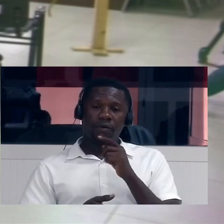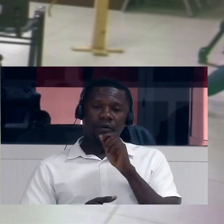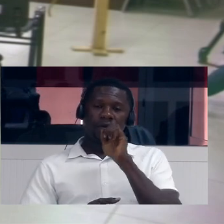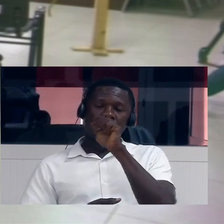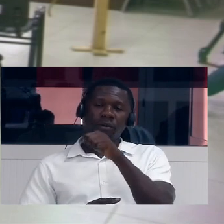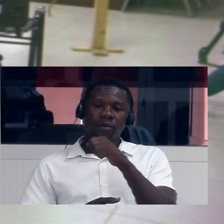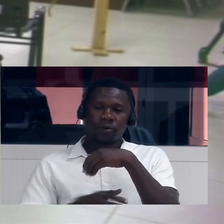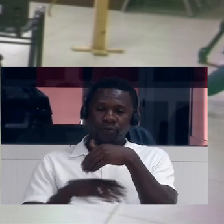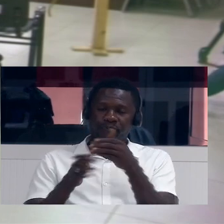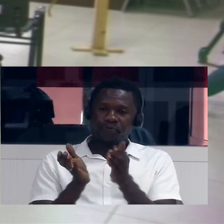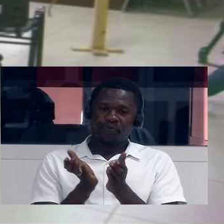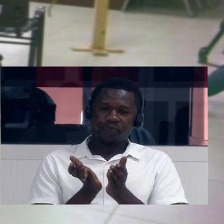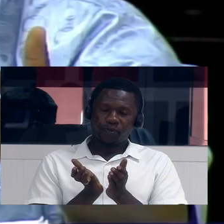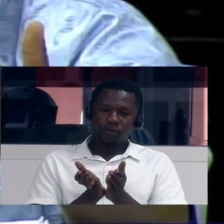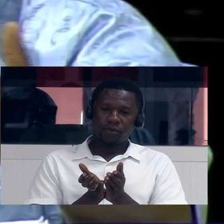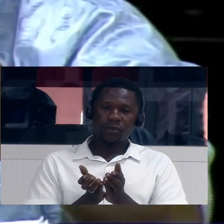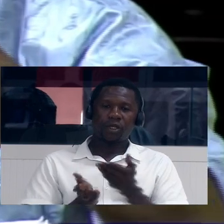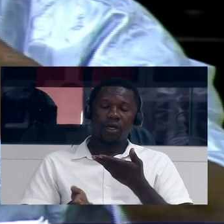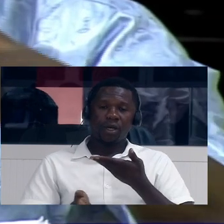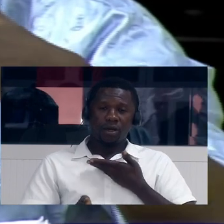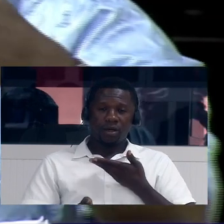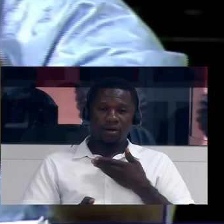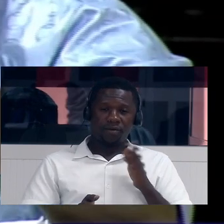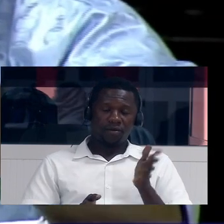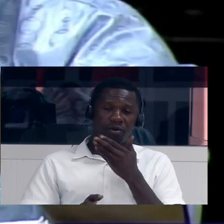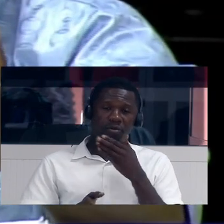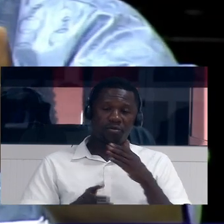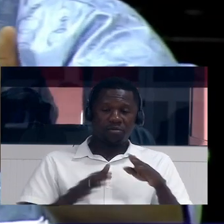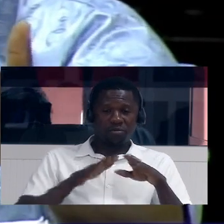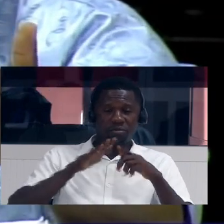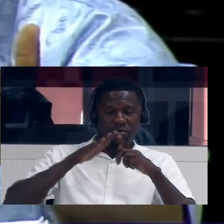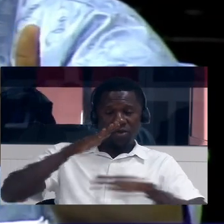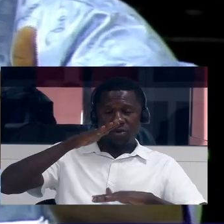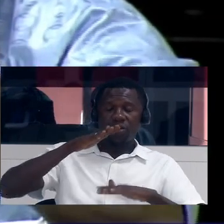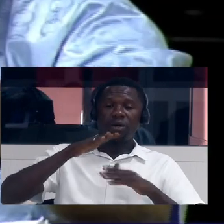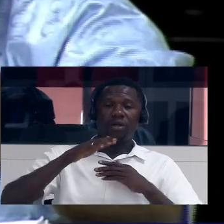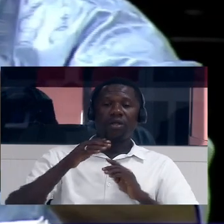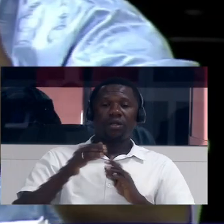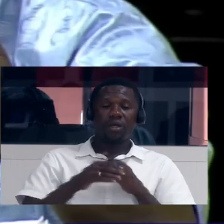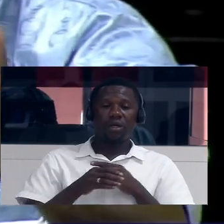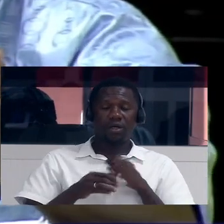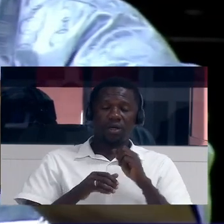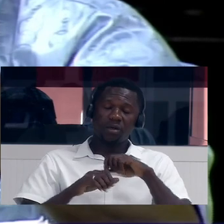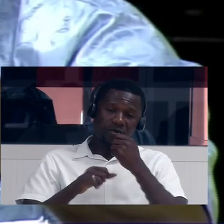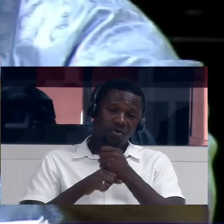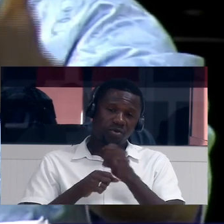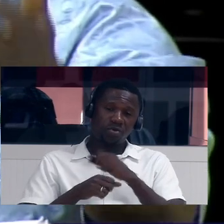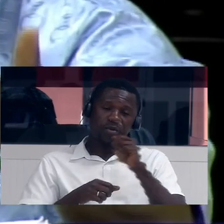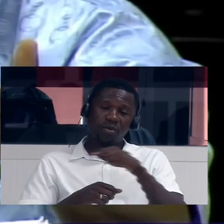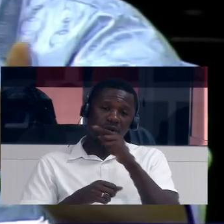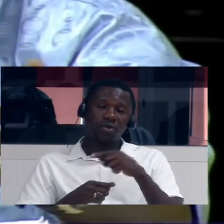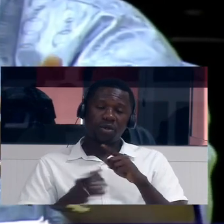Your forces have gone beyond their authority and committed offenses such